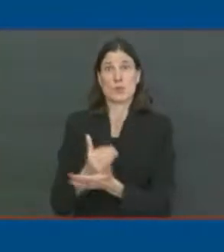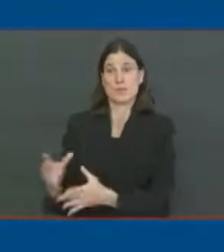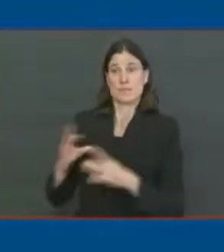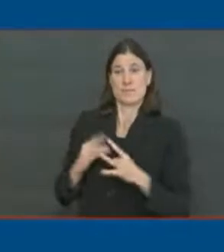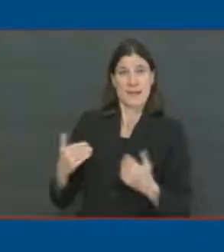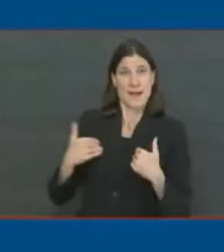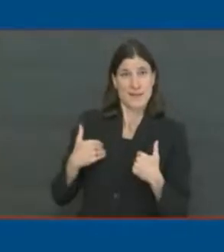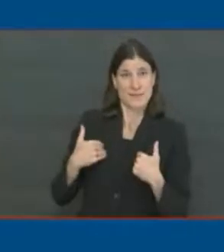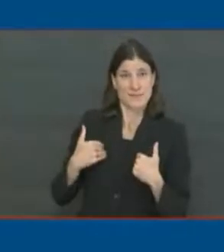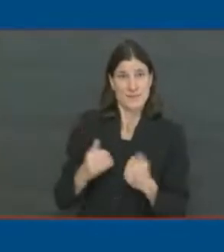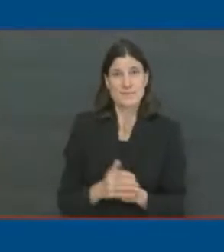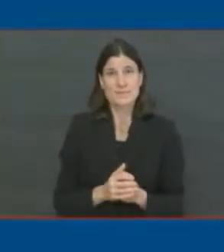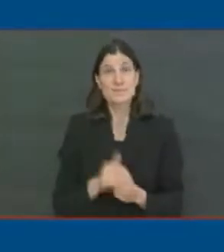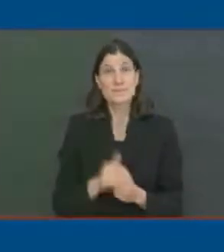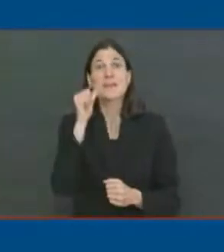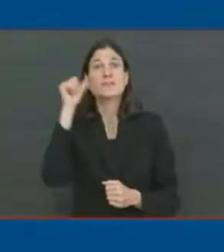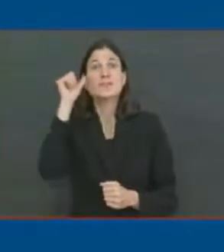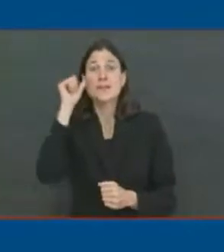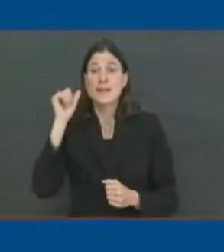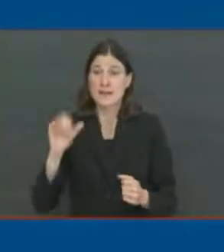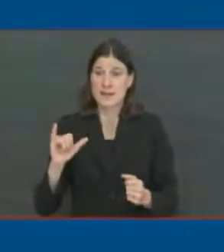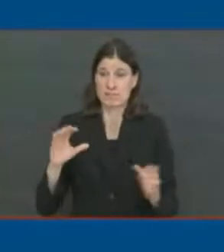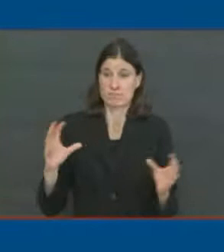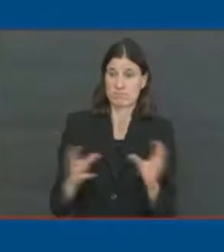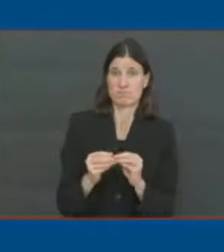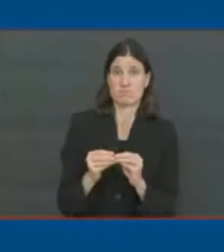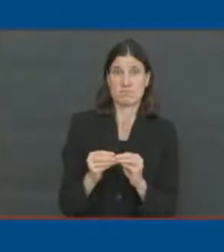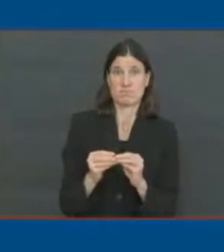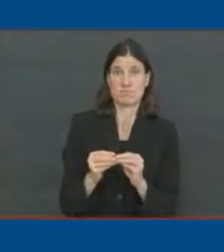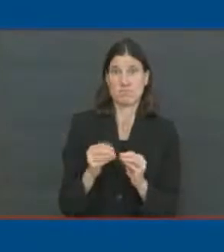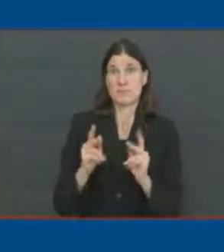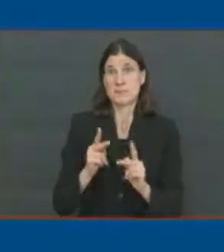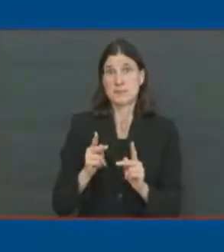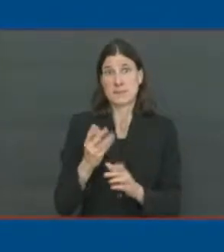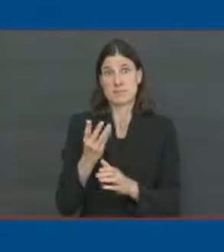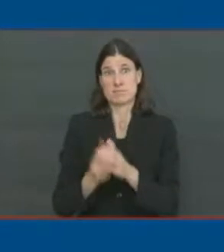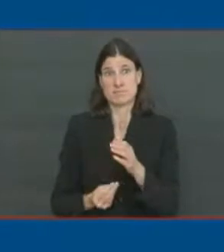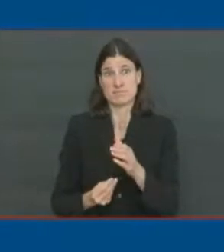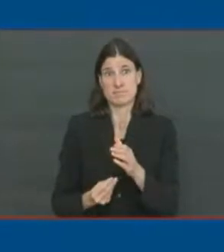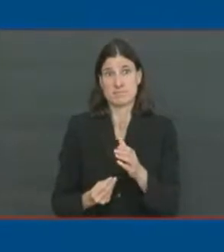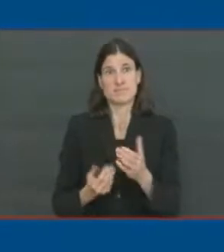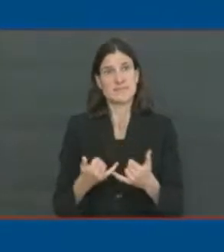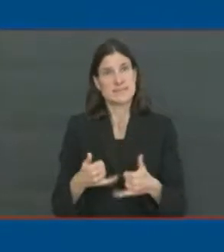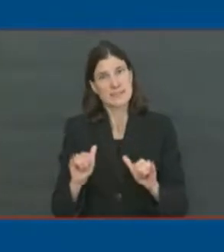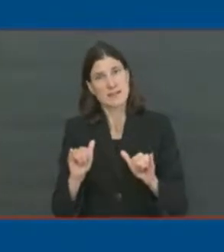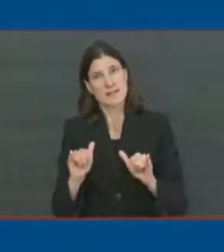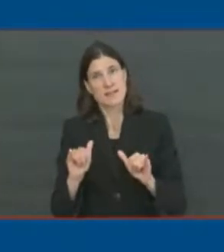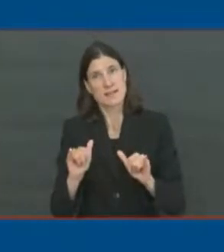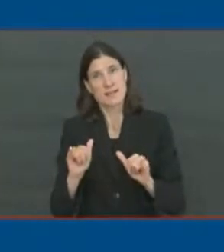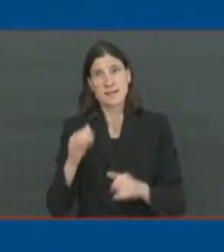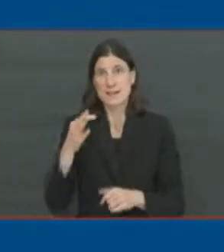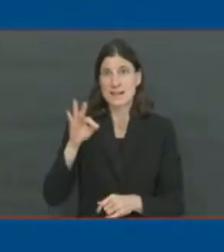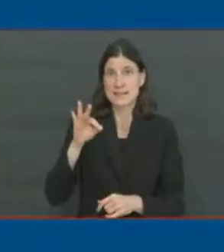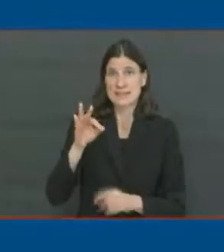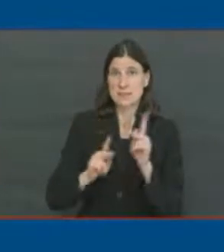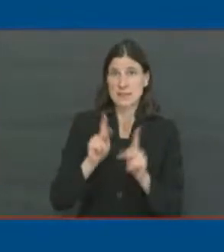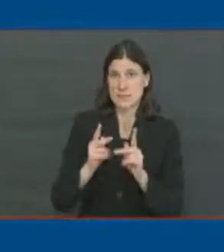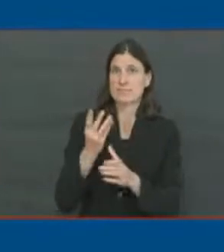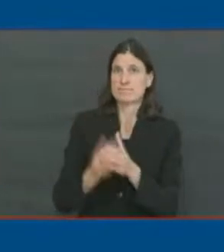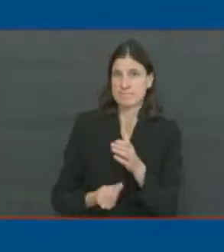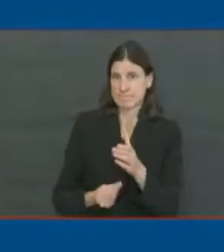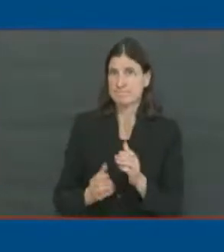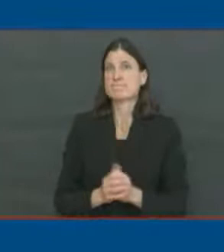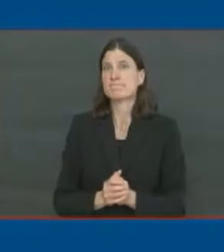yesterday. So we're still, still a couple hundred cases a day. We haven't yet reached that point